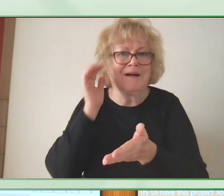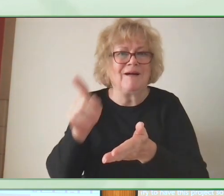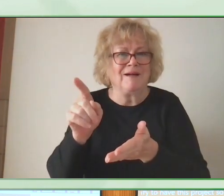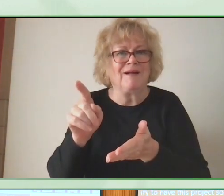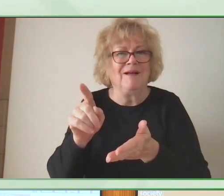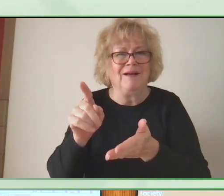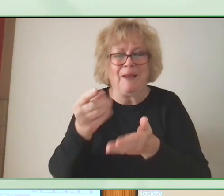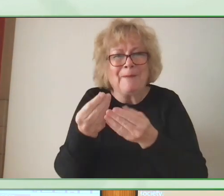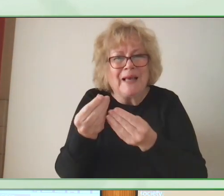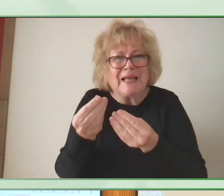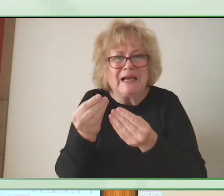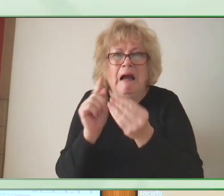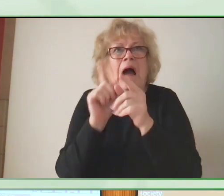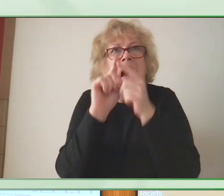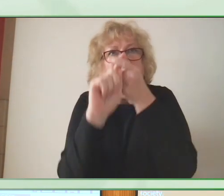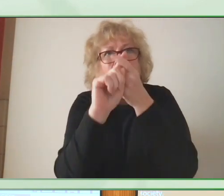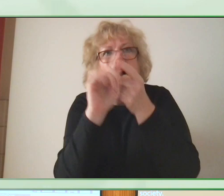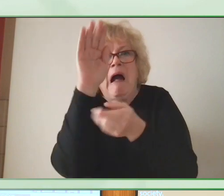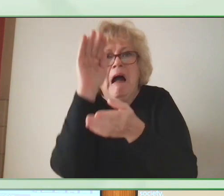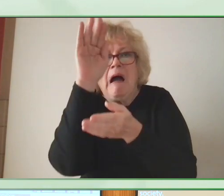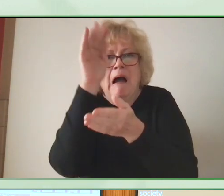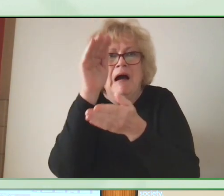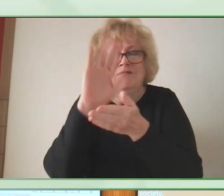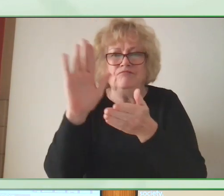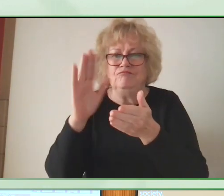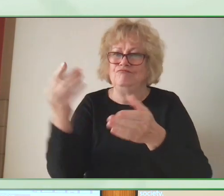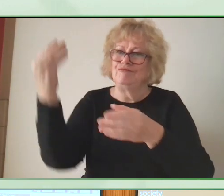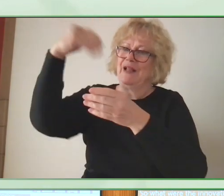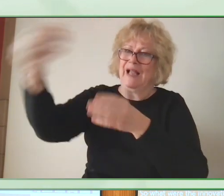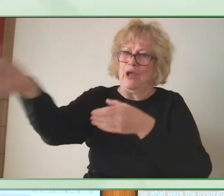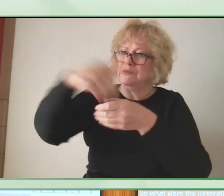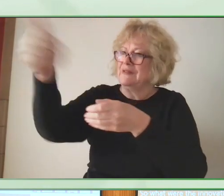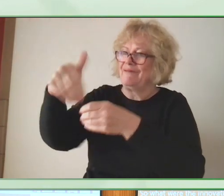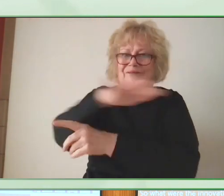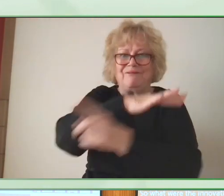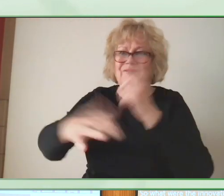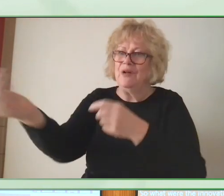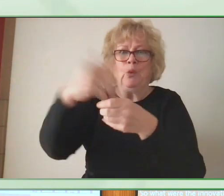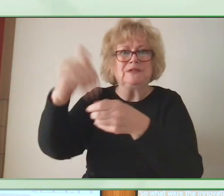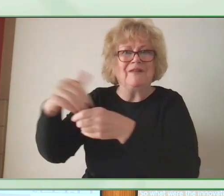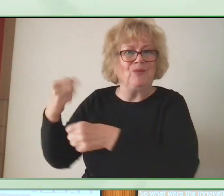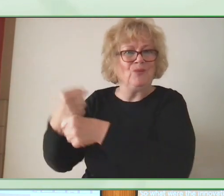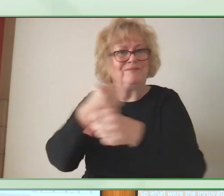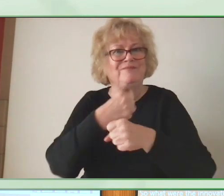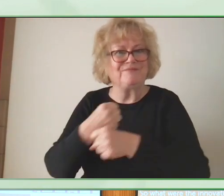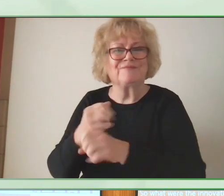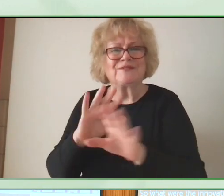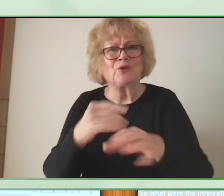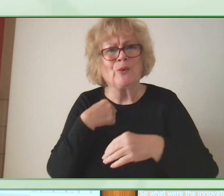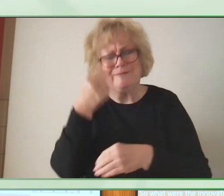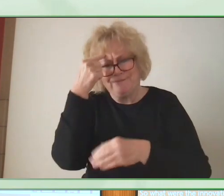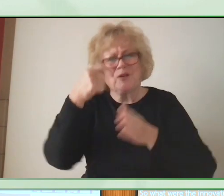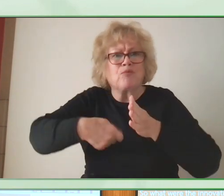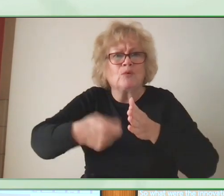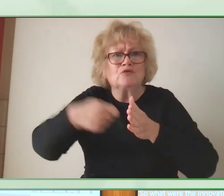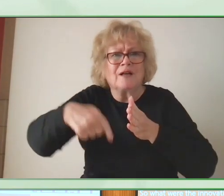innovative aspects of our project is that we use technology in this poultry farming,